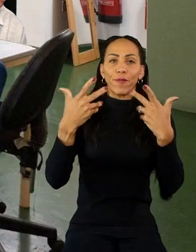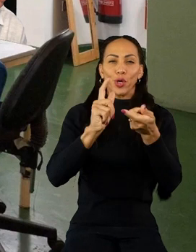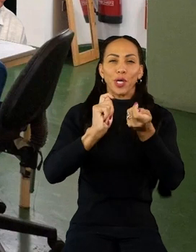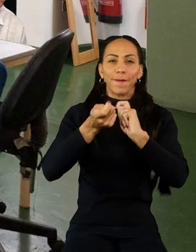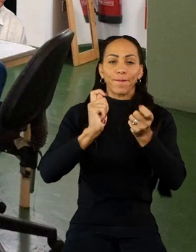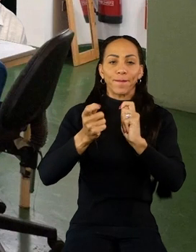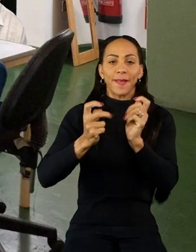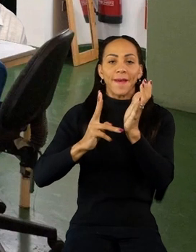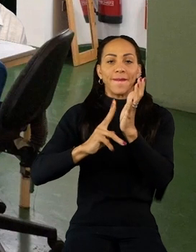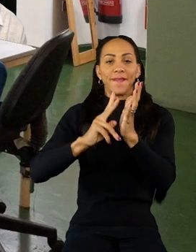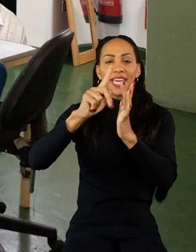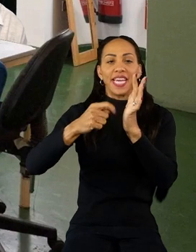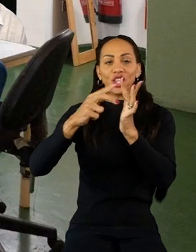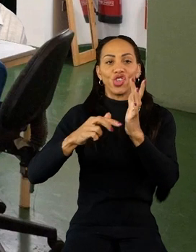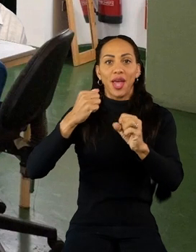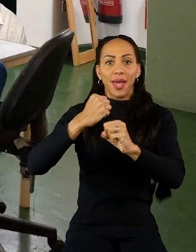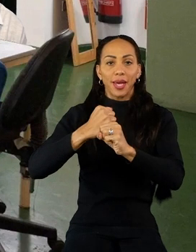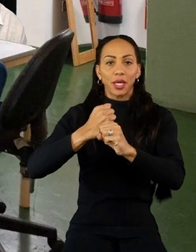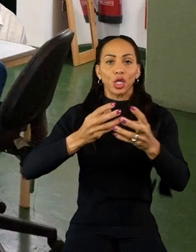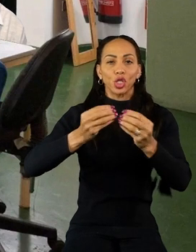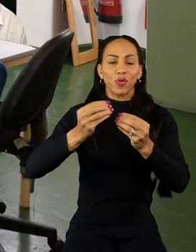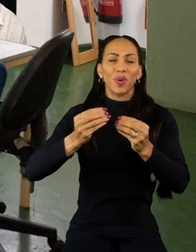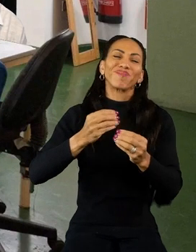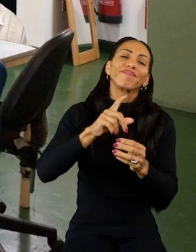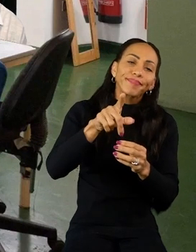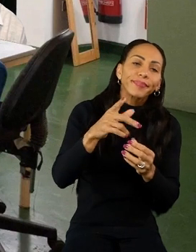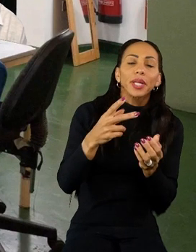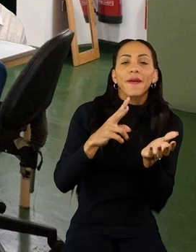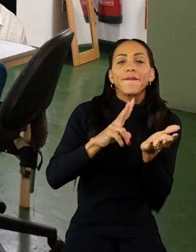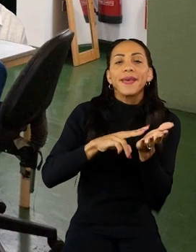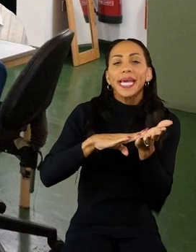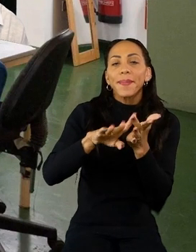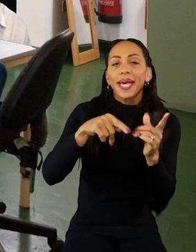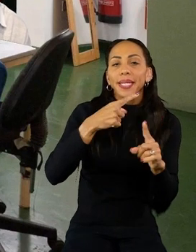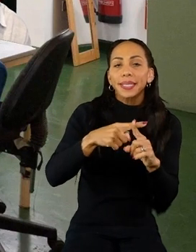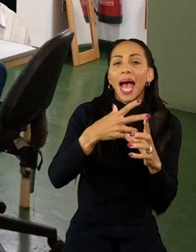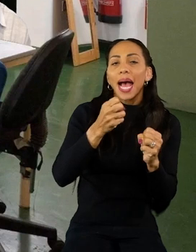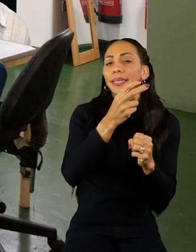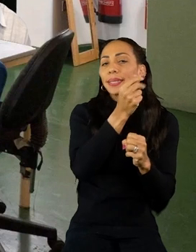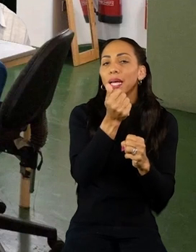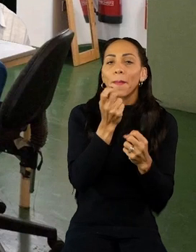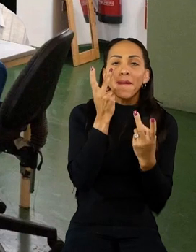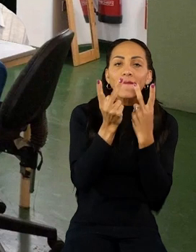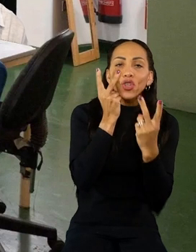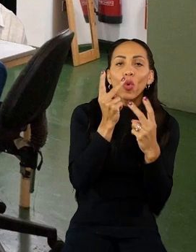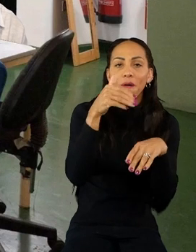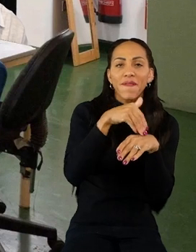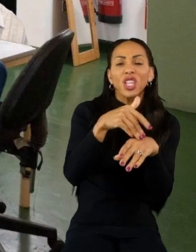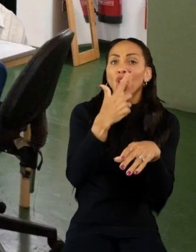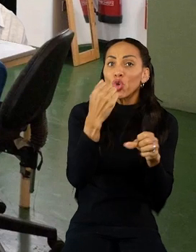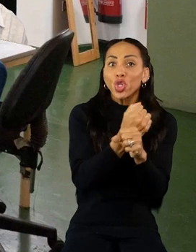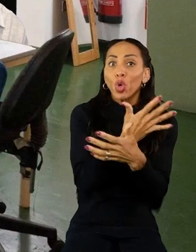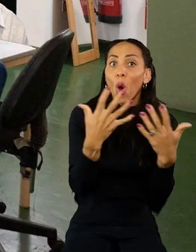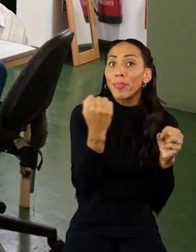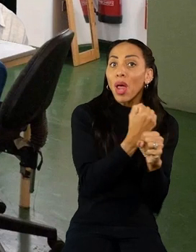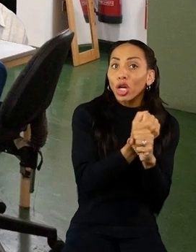out all, you know, the color saturation, or they want to increase certain things, they can use that bit of software as well. And that software,